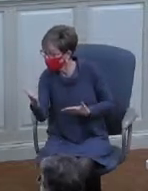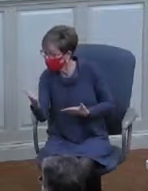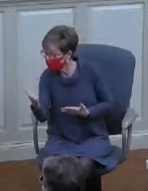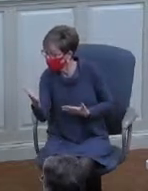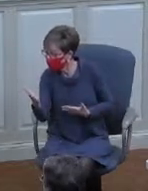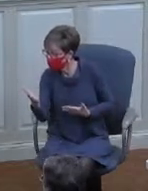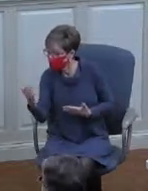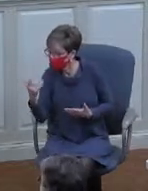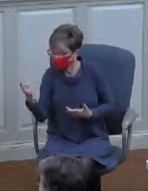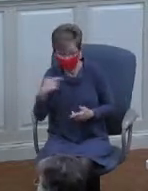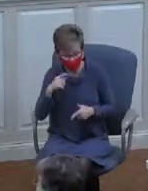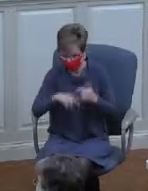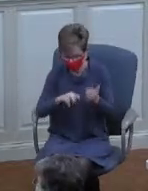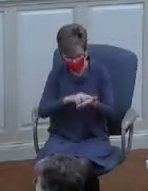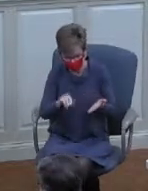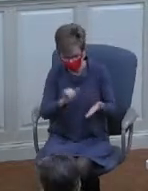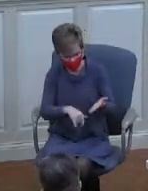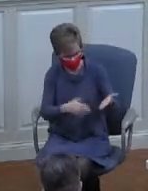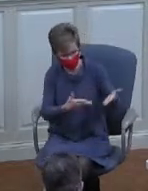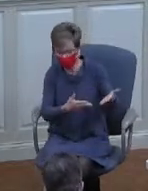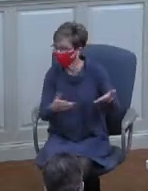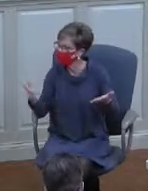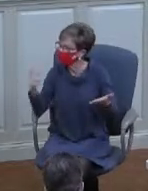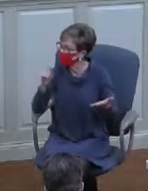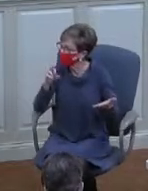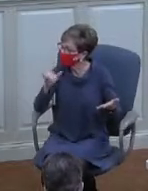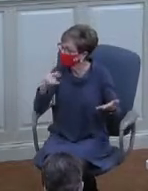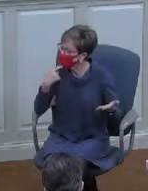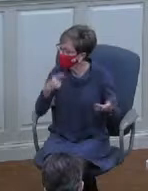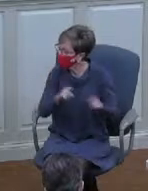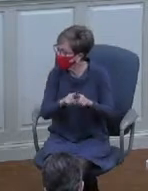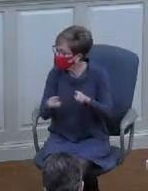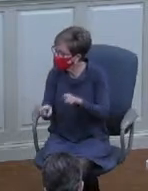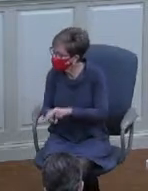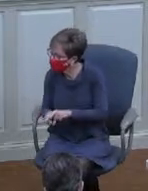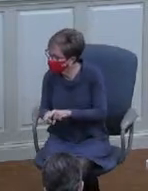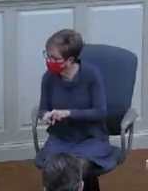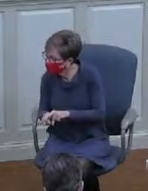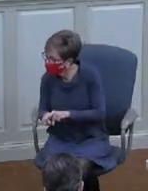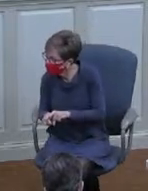that one. I can't read it at all. And also,